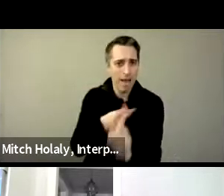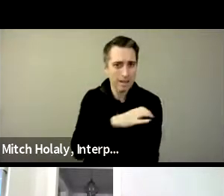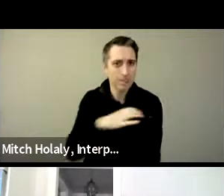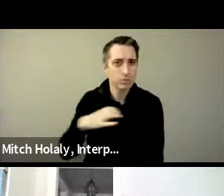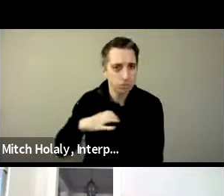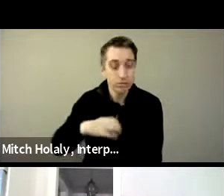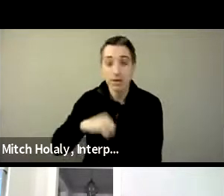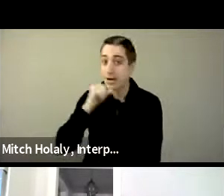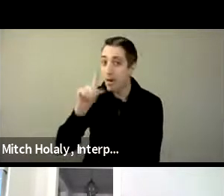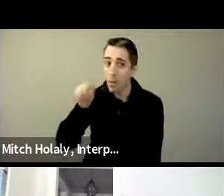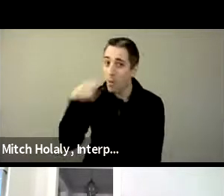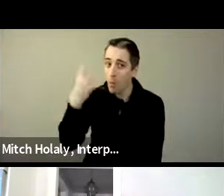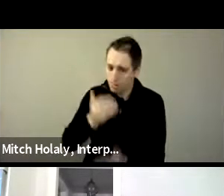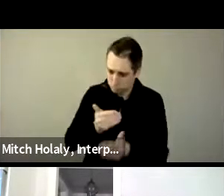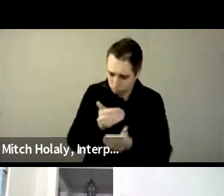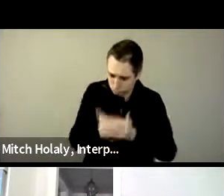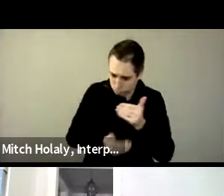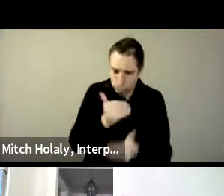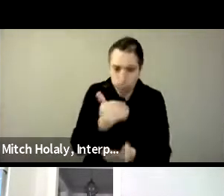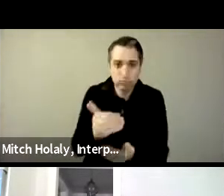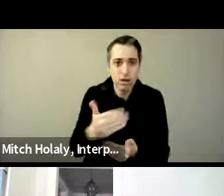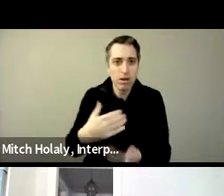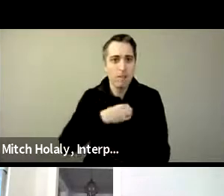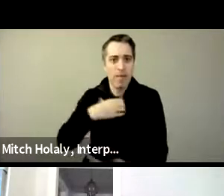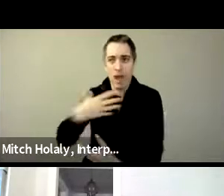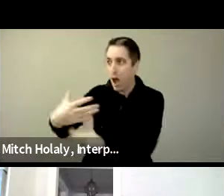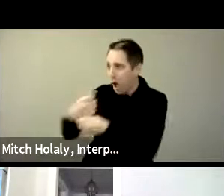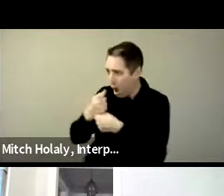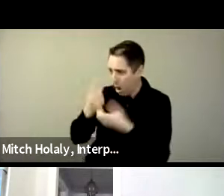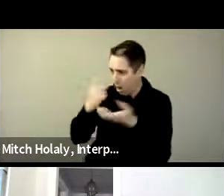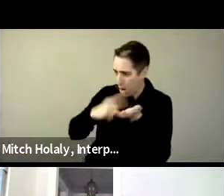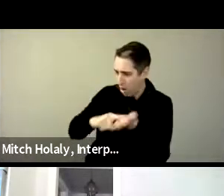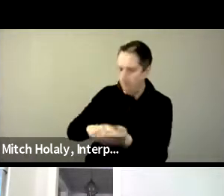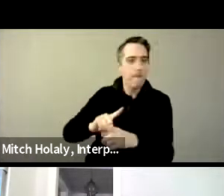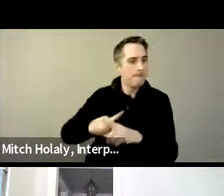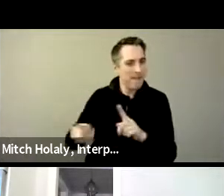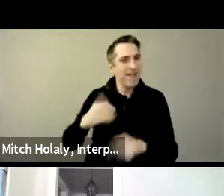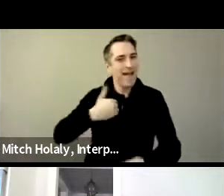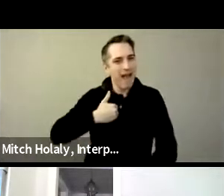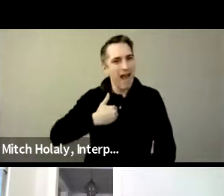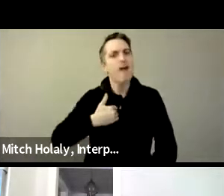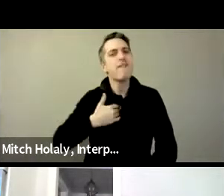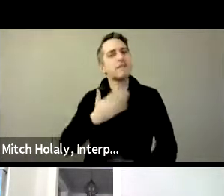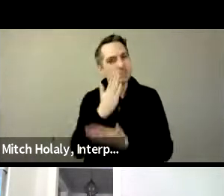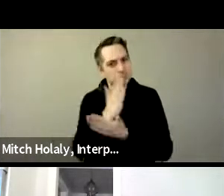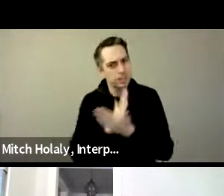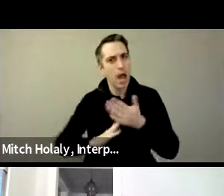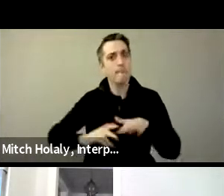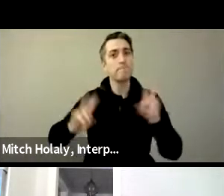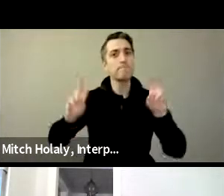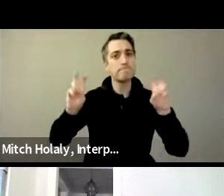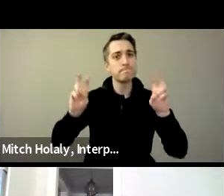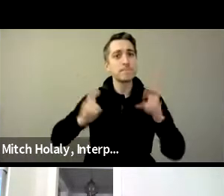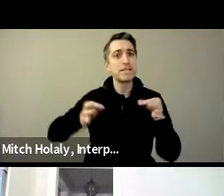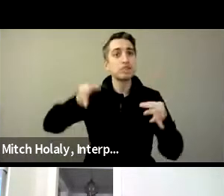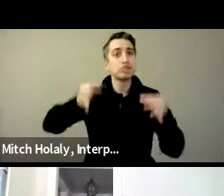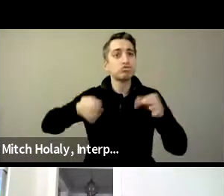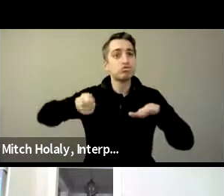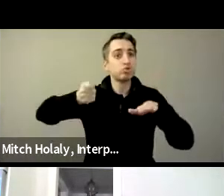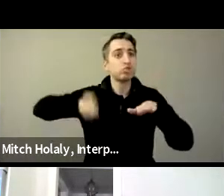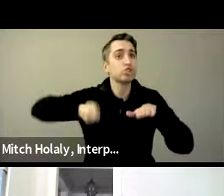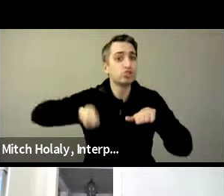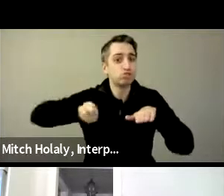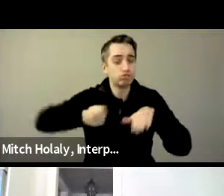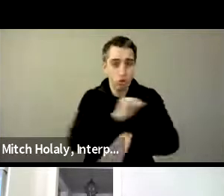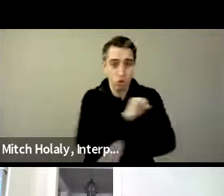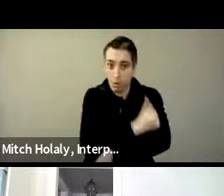of complaints, but the commission has quasi-judicial authority to enforce the civil rights laws,